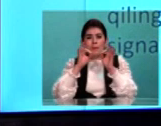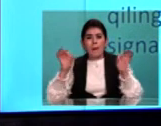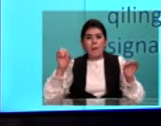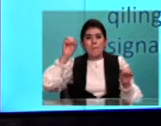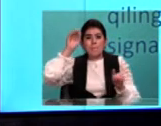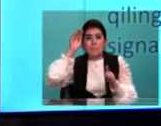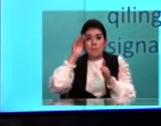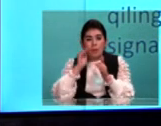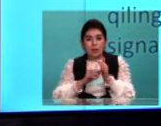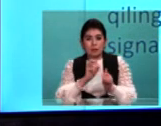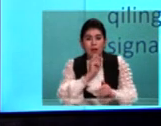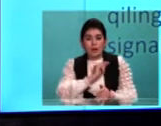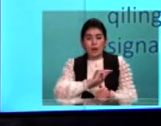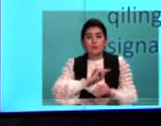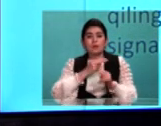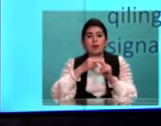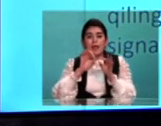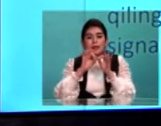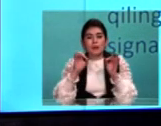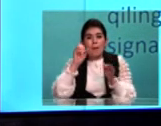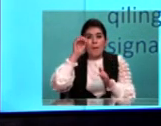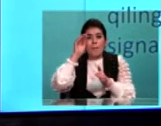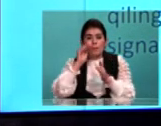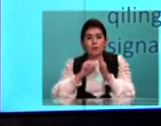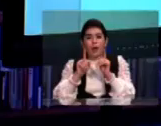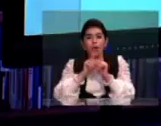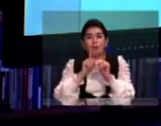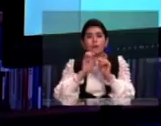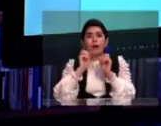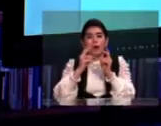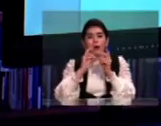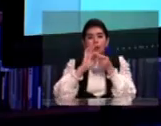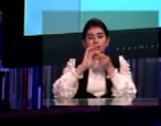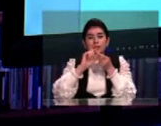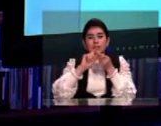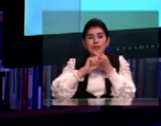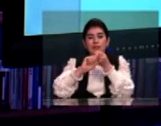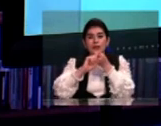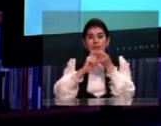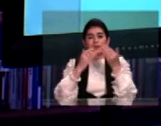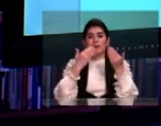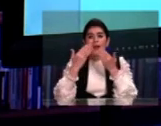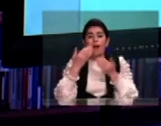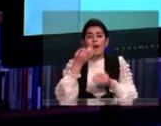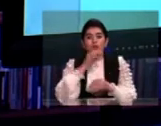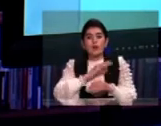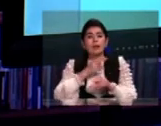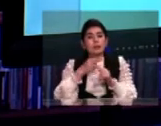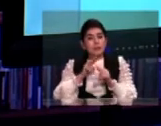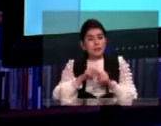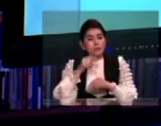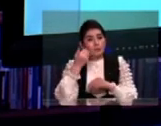fototelegrafiya deb ataladi. Ya'ni simsiz aloqa o'rnatish usuli fotoeffekt hodisasiga asoslangan. Buning